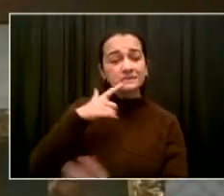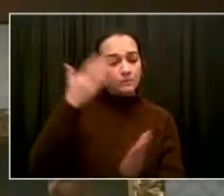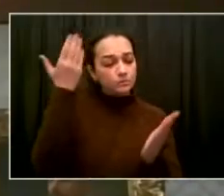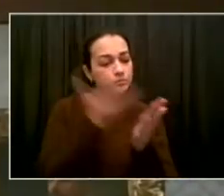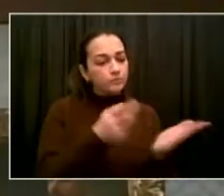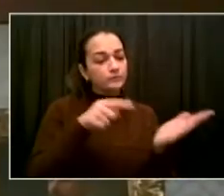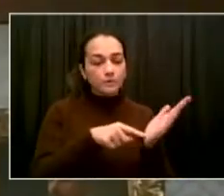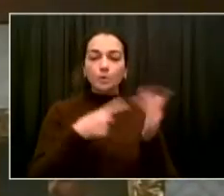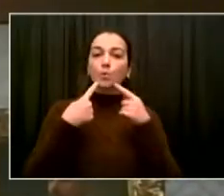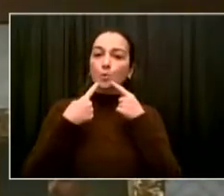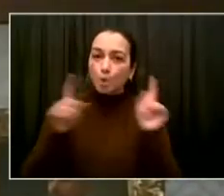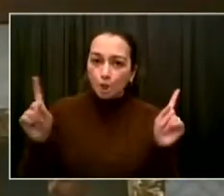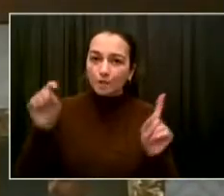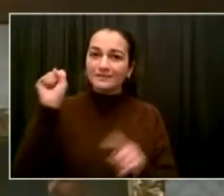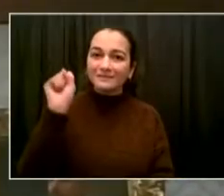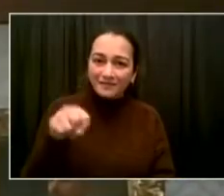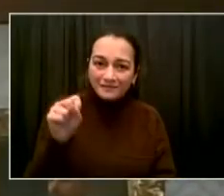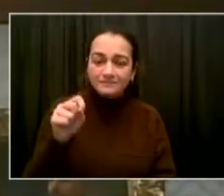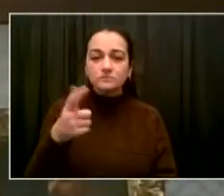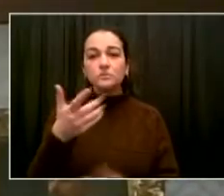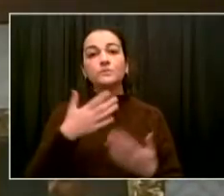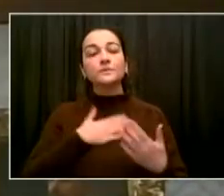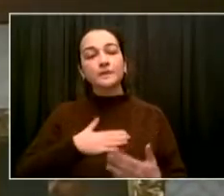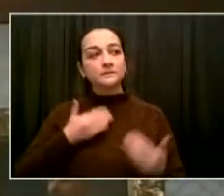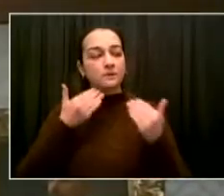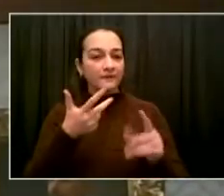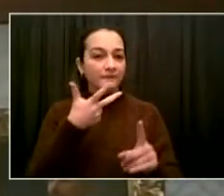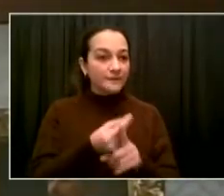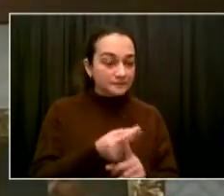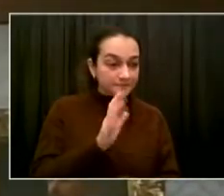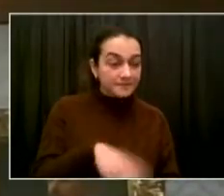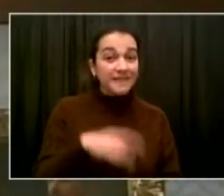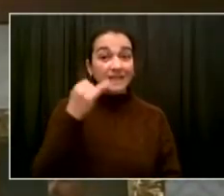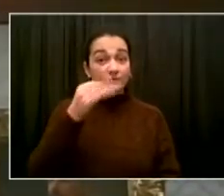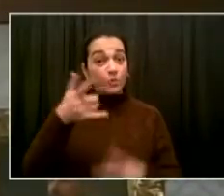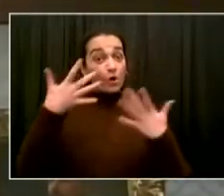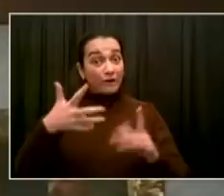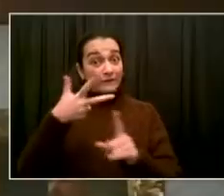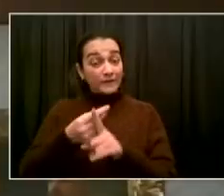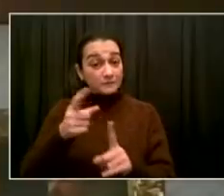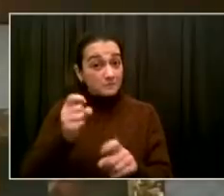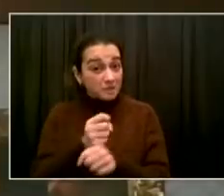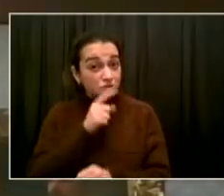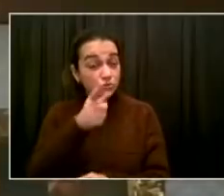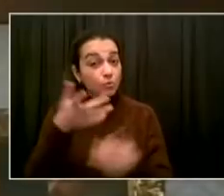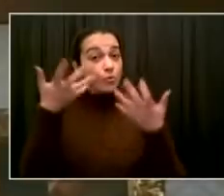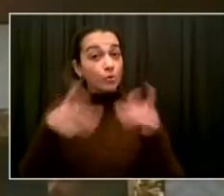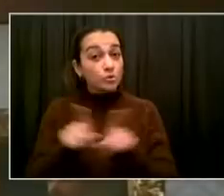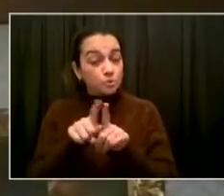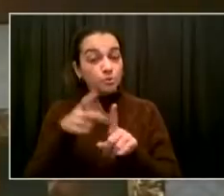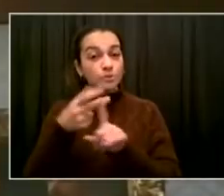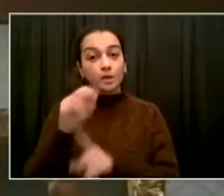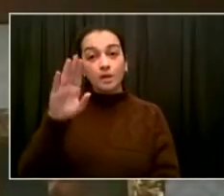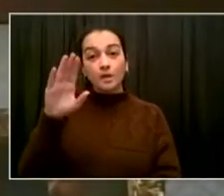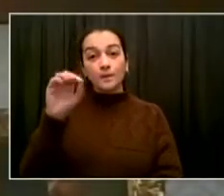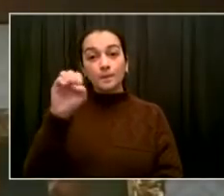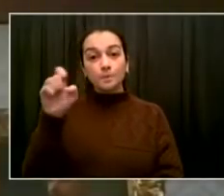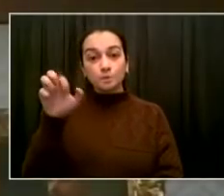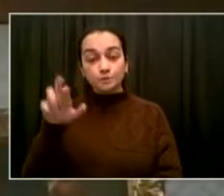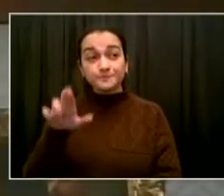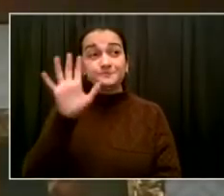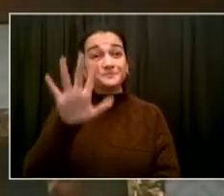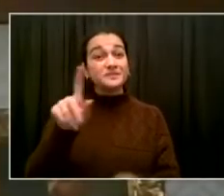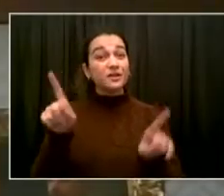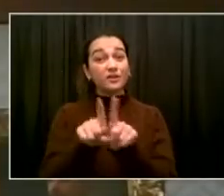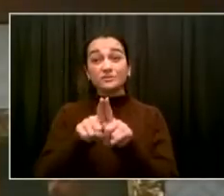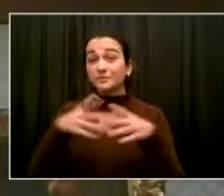tested regularly. And if we all make this commitment to each other, our city would get through this and continue to